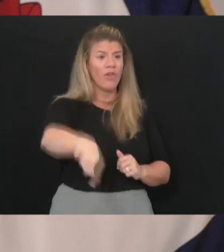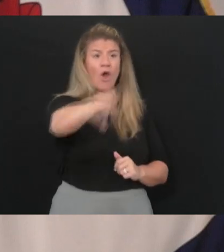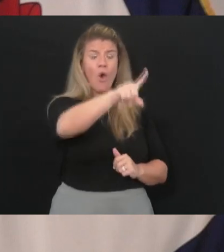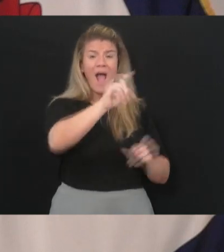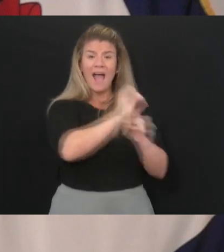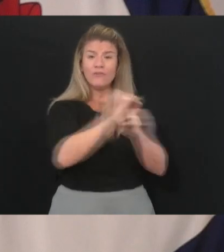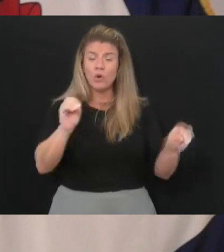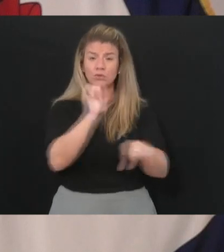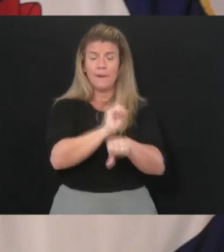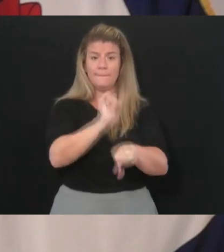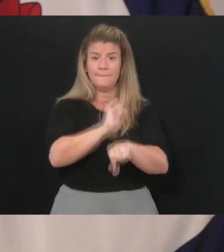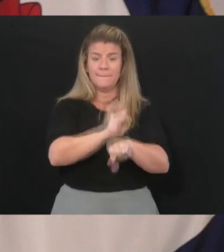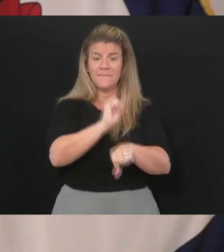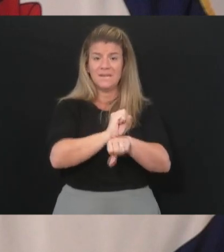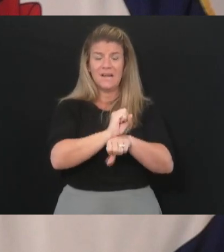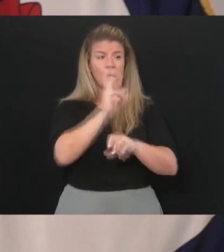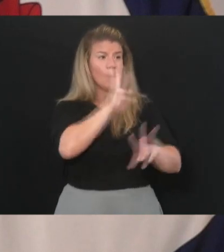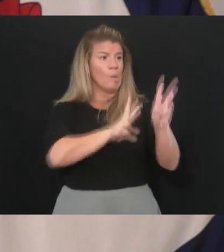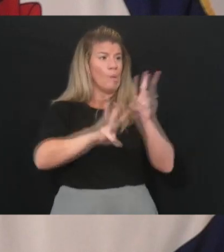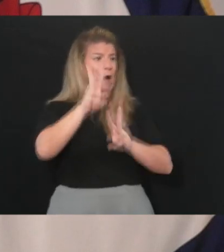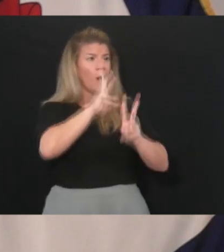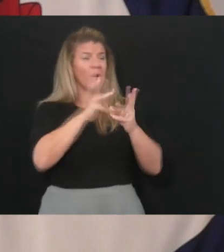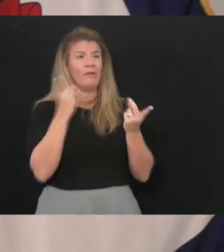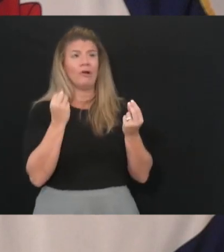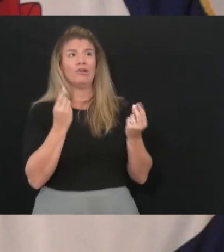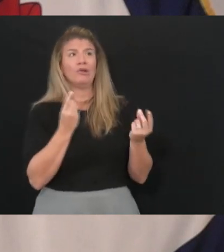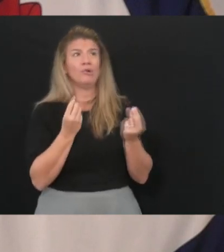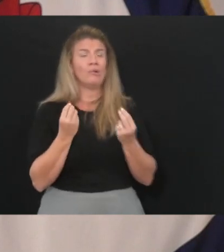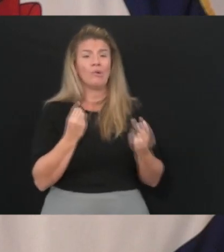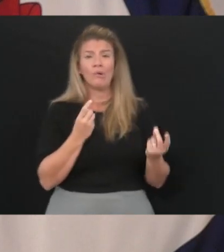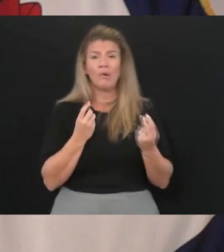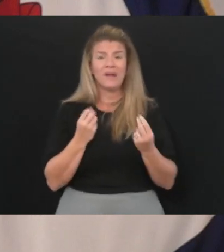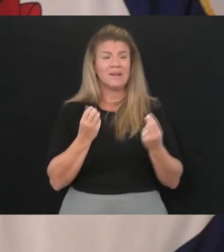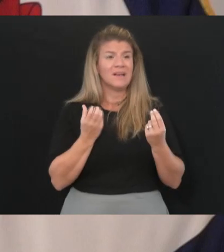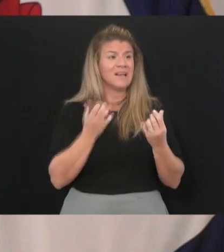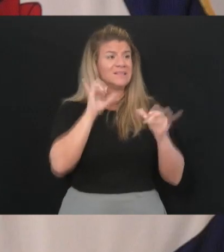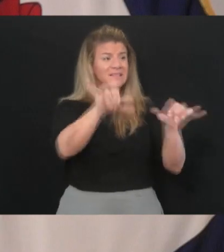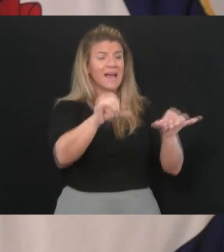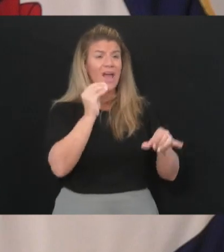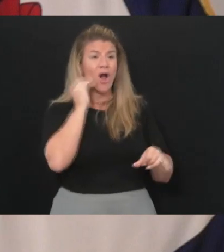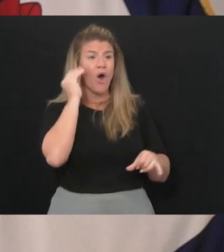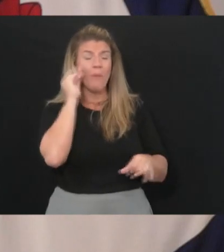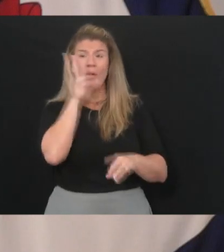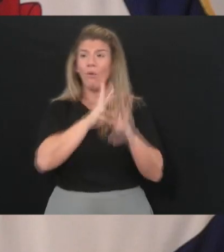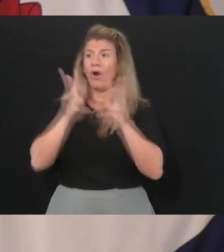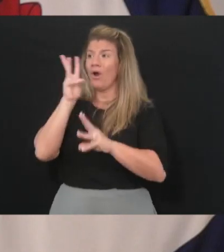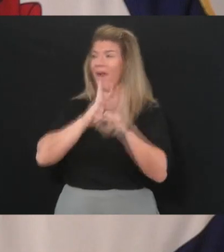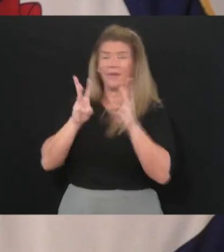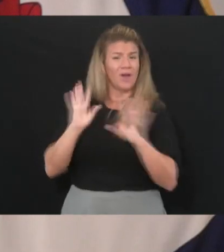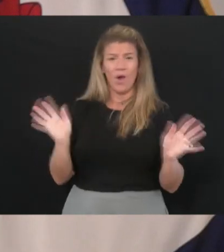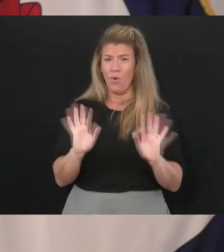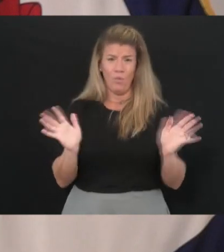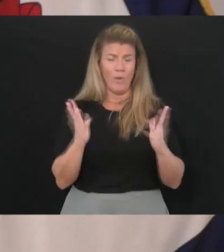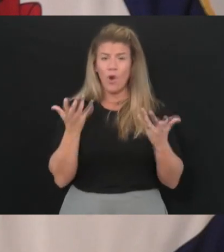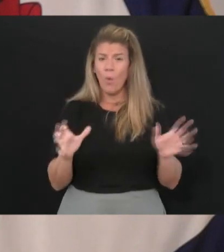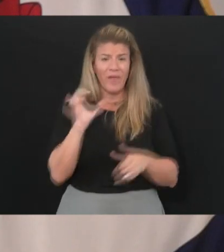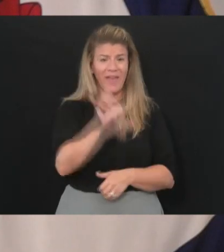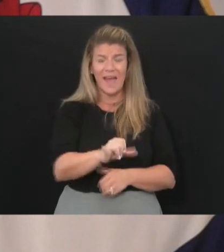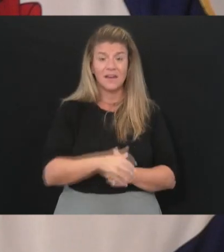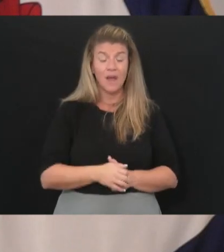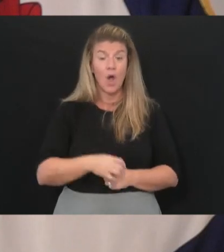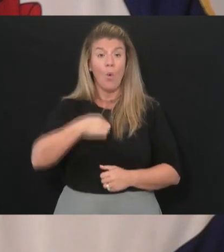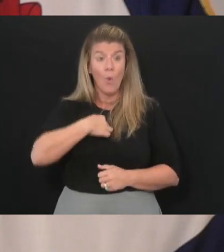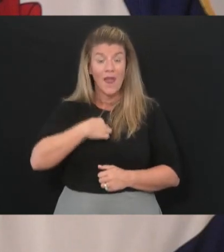no job, wondering what in the world they're going to do, sit out there and wilt on the vine. We're going to pay it. And